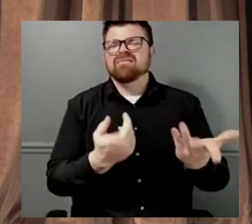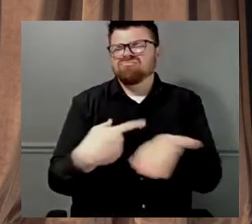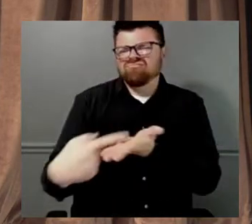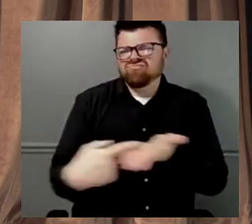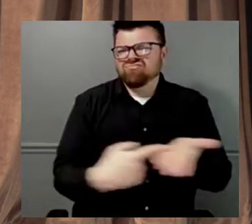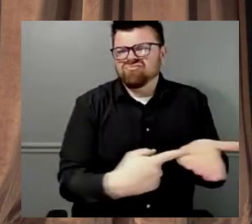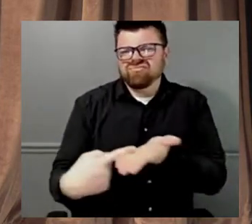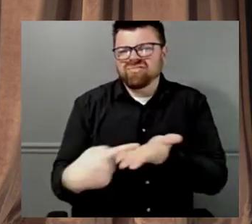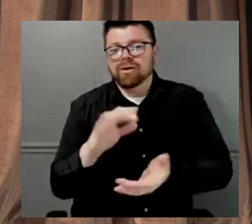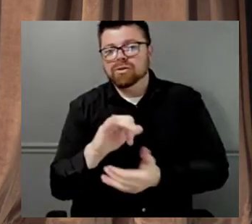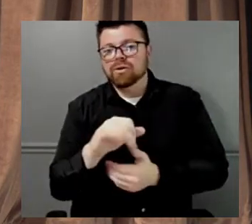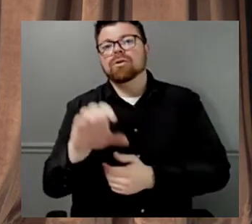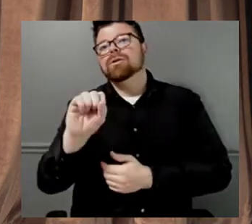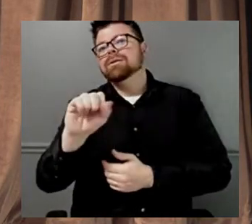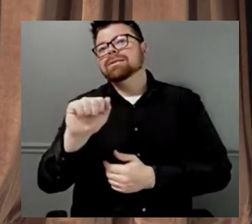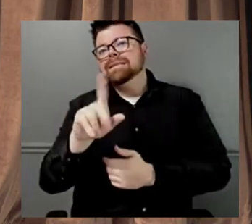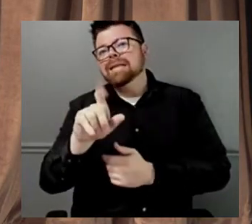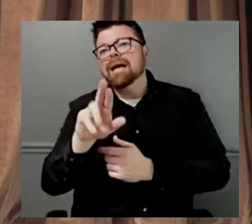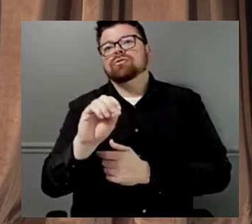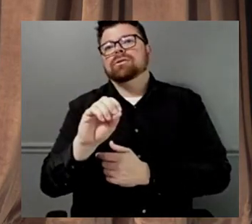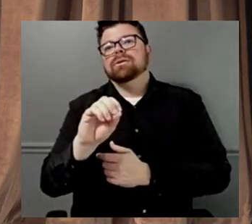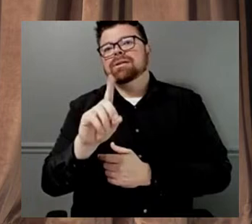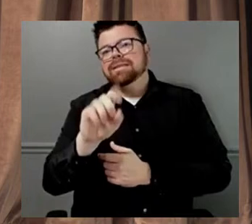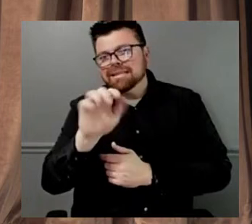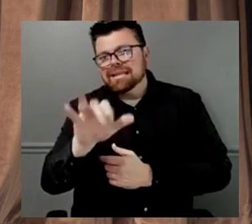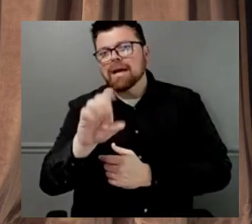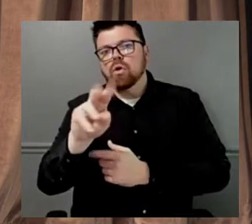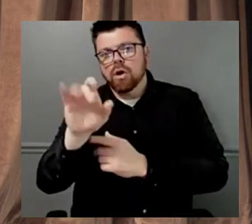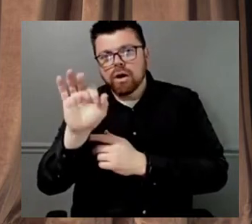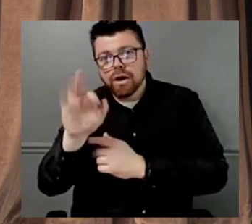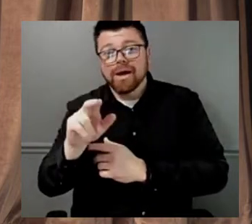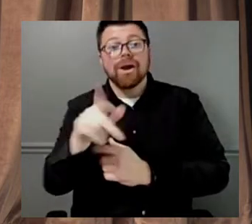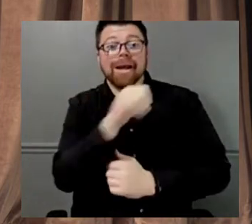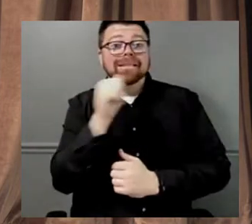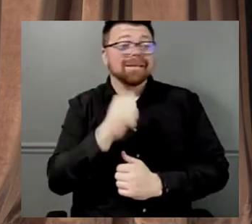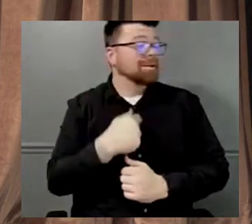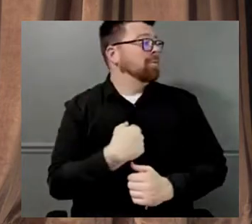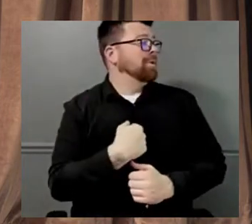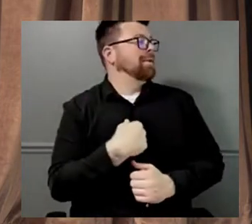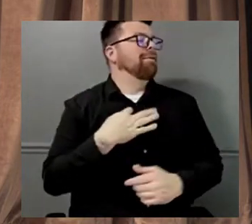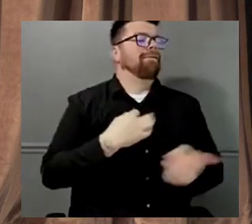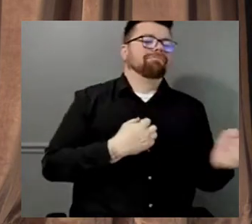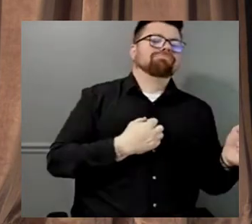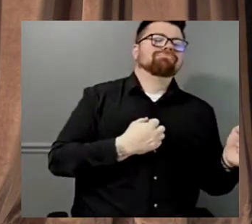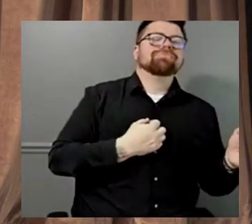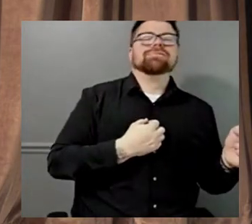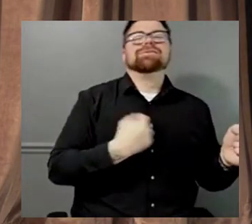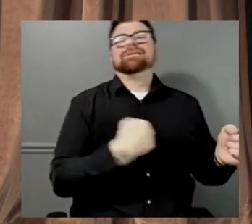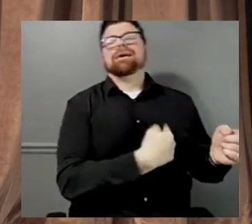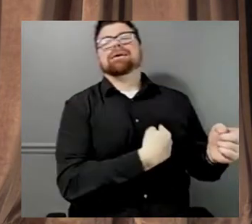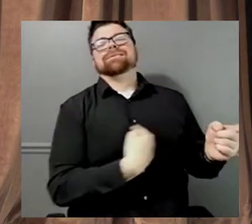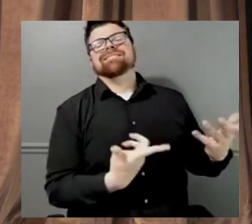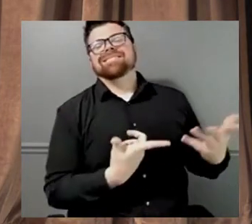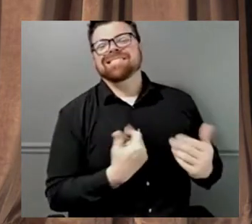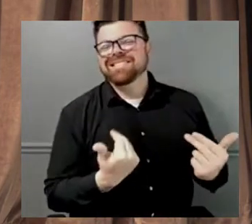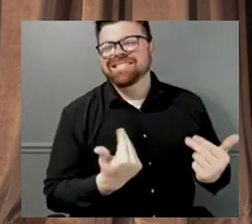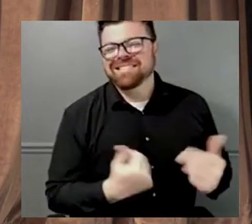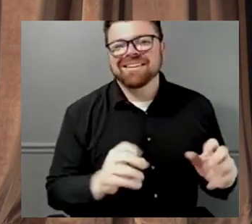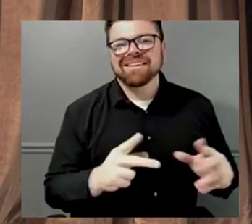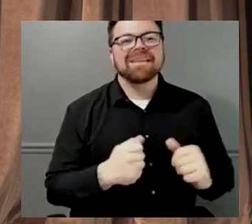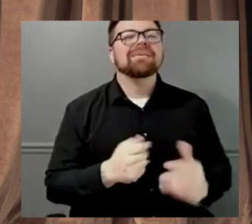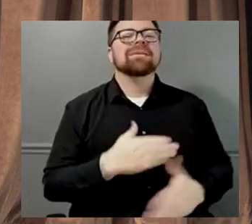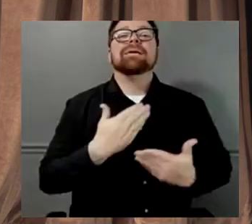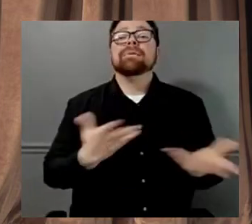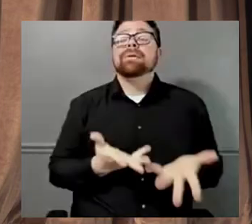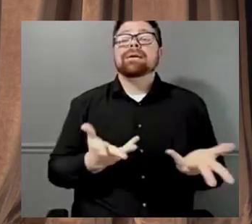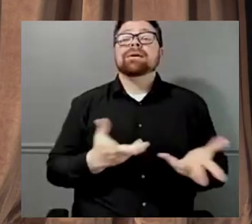Day O'Connor, because as an Arizonan, we take credit for her all the time. So it's such a pleasure to be here to